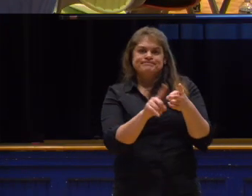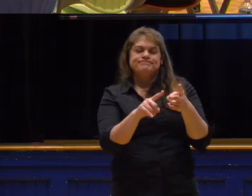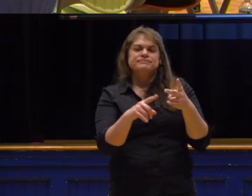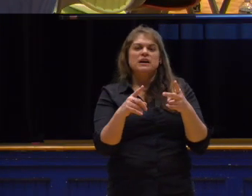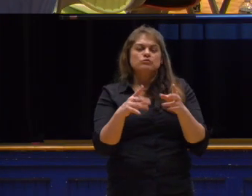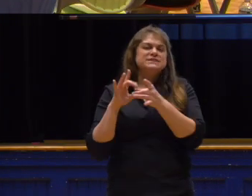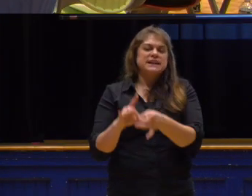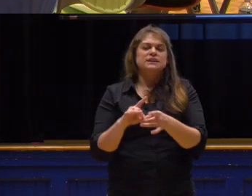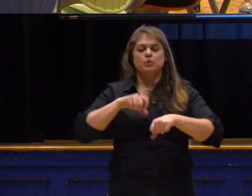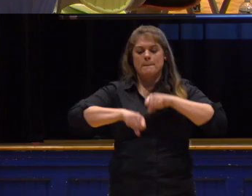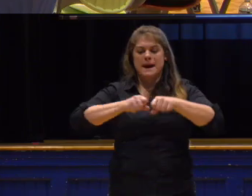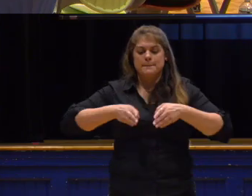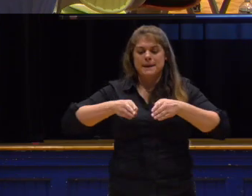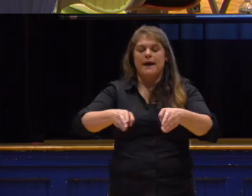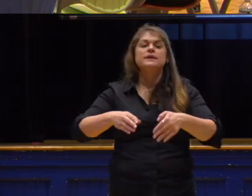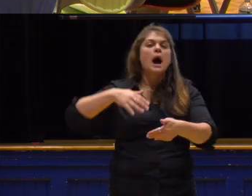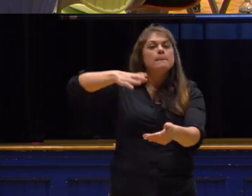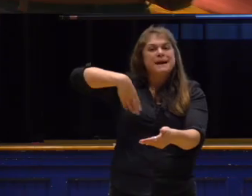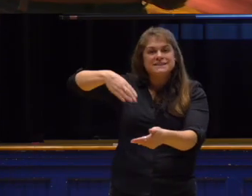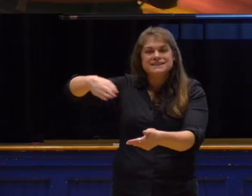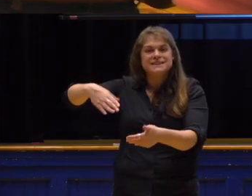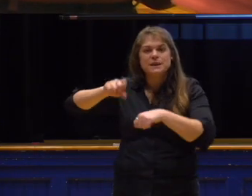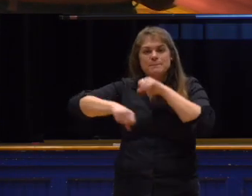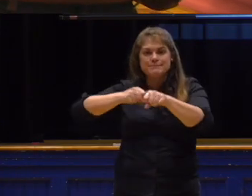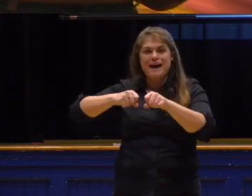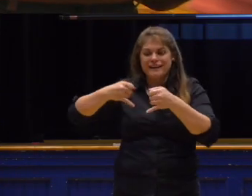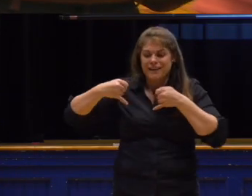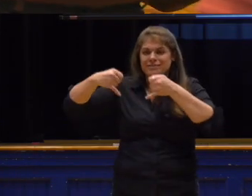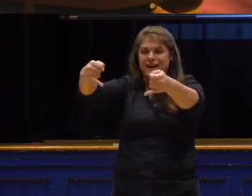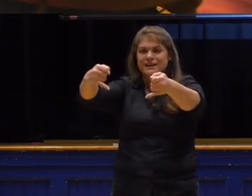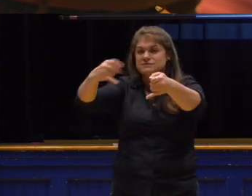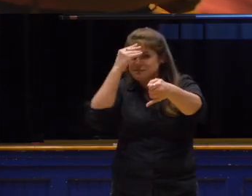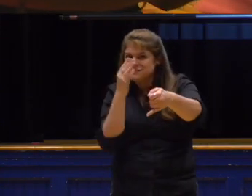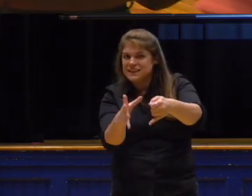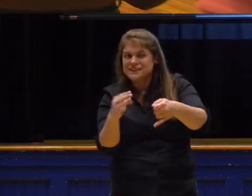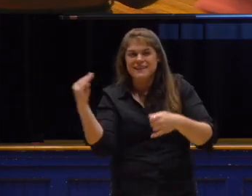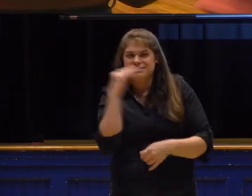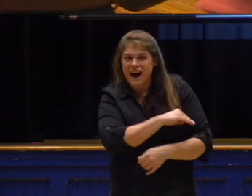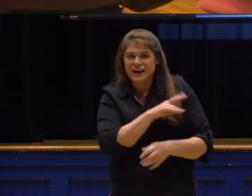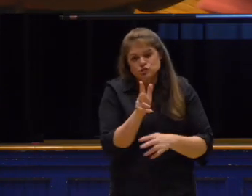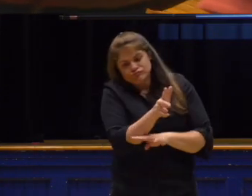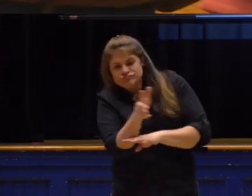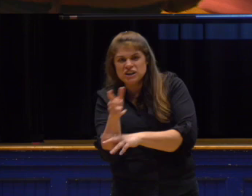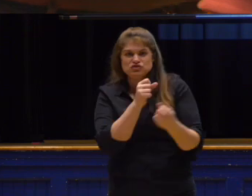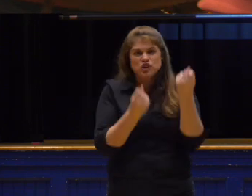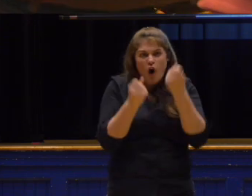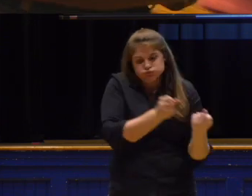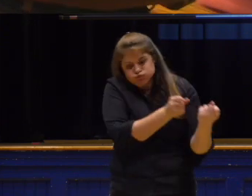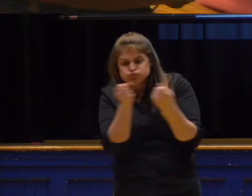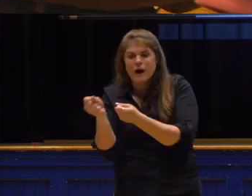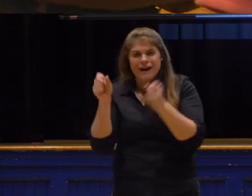has to do with the bike paths. A painted bike path line is a line. You can cross it.